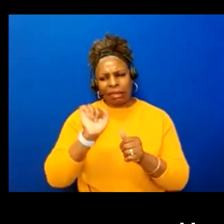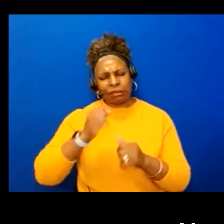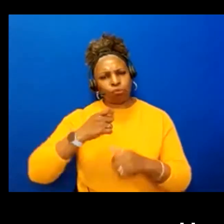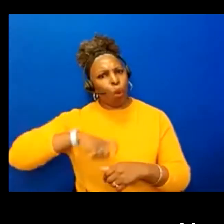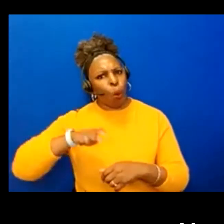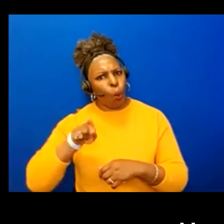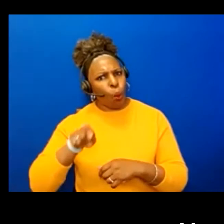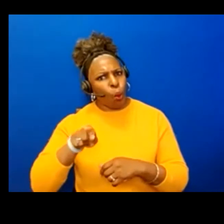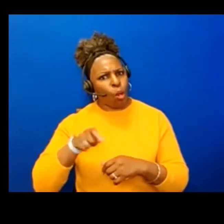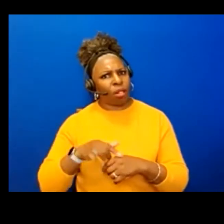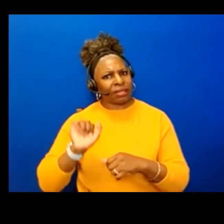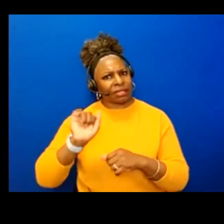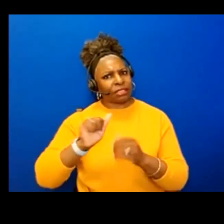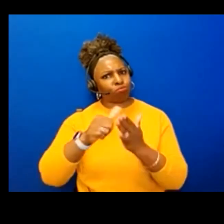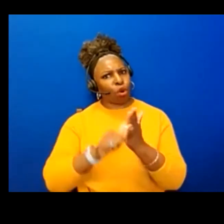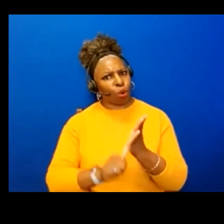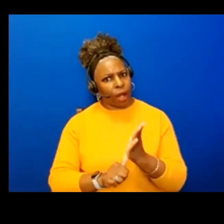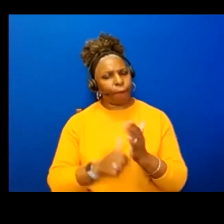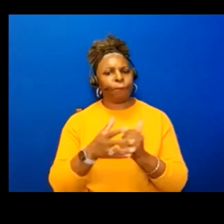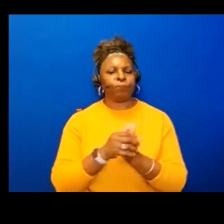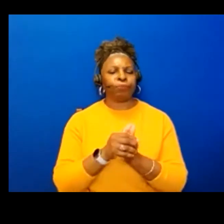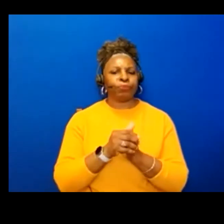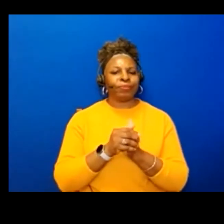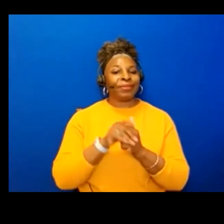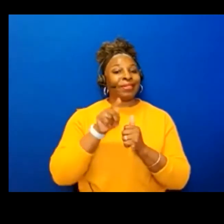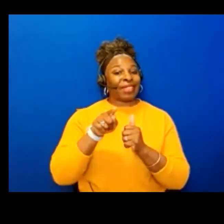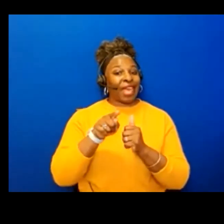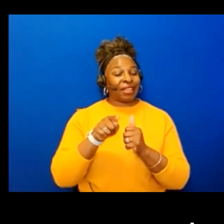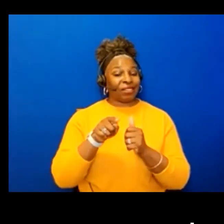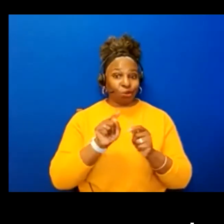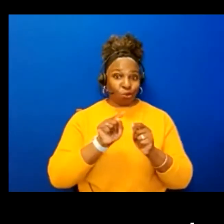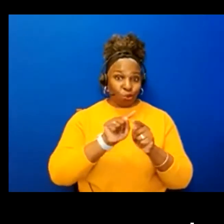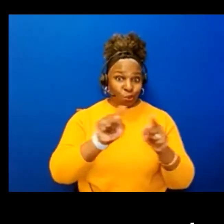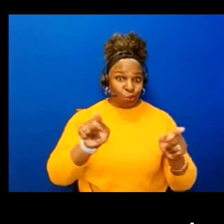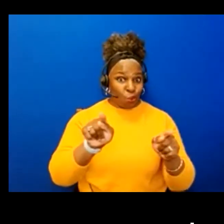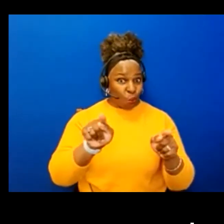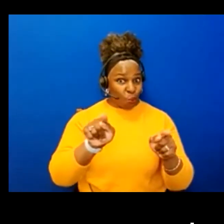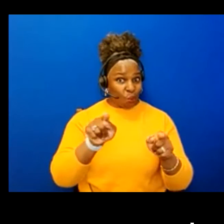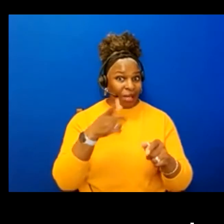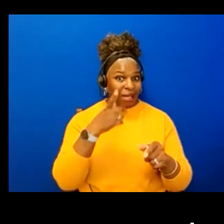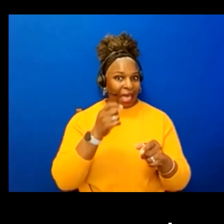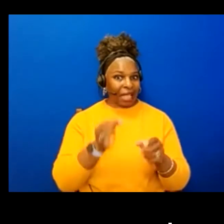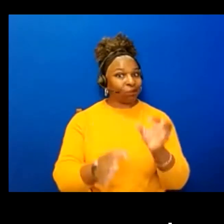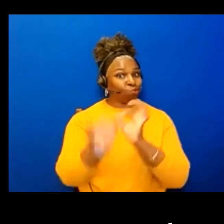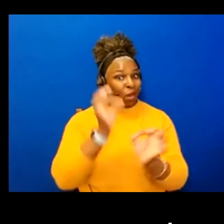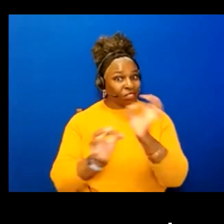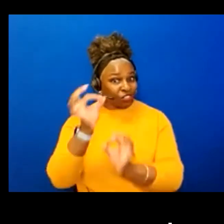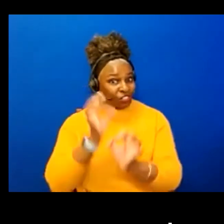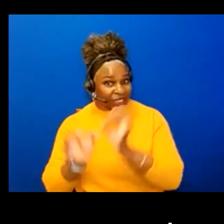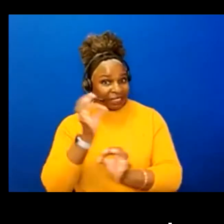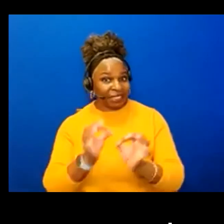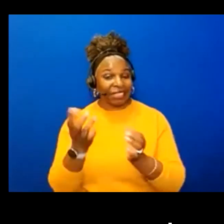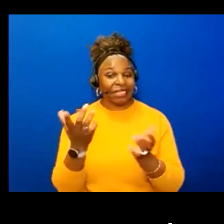thinking behind it. Then we're going to let you guys loose on us. So please do come to us with your questions, and we will